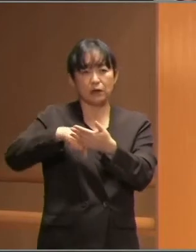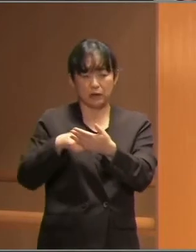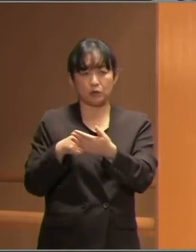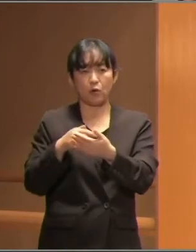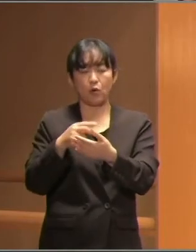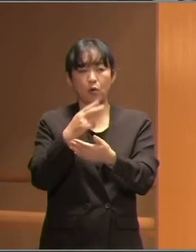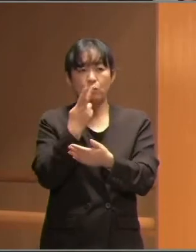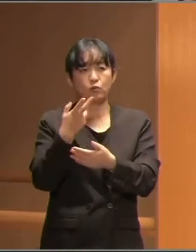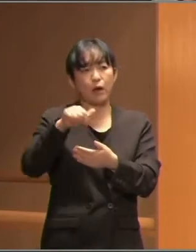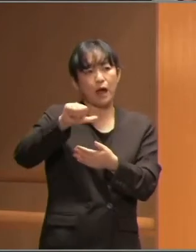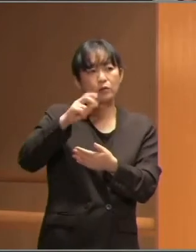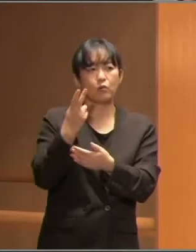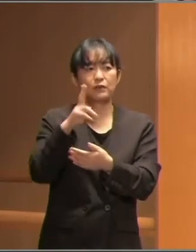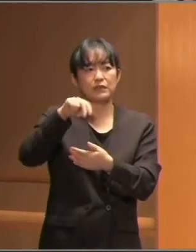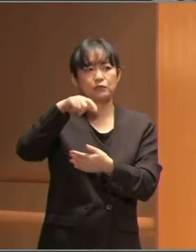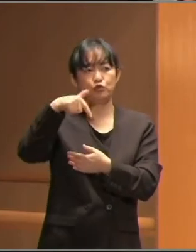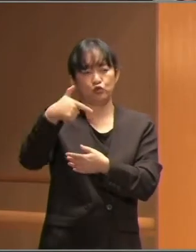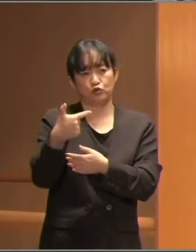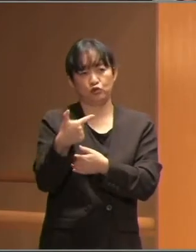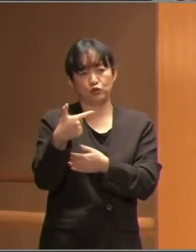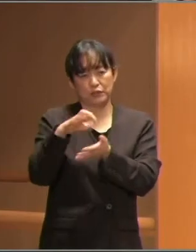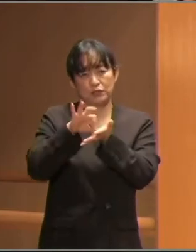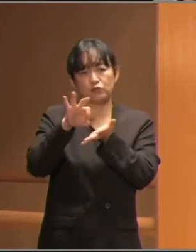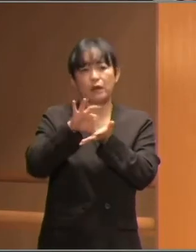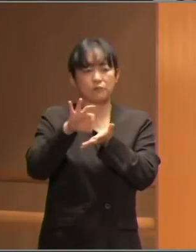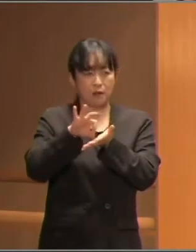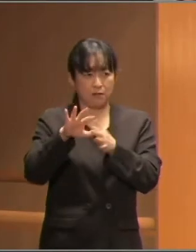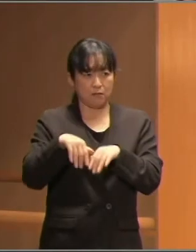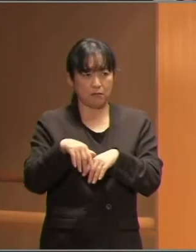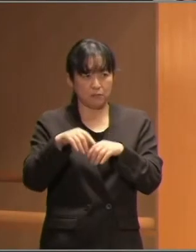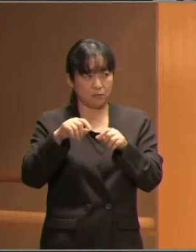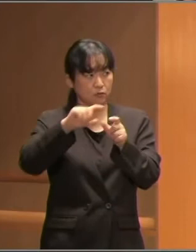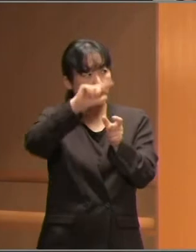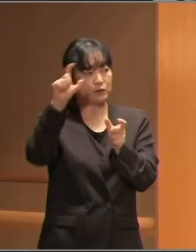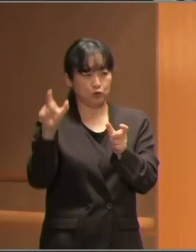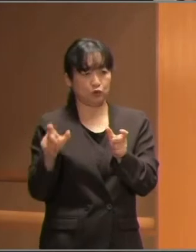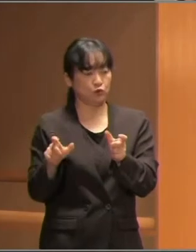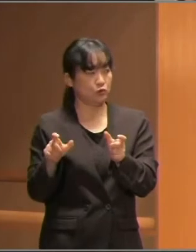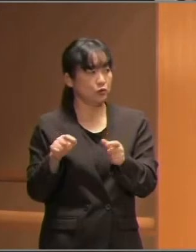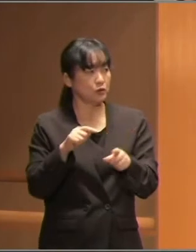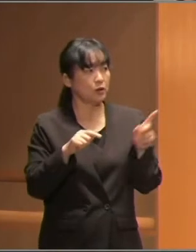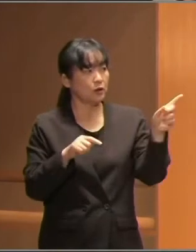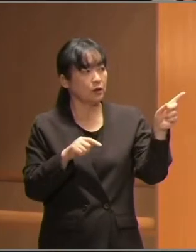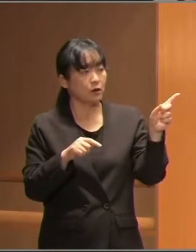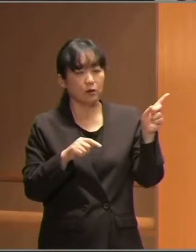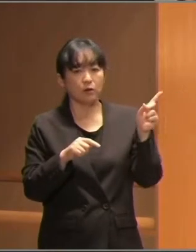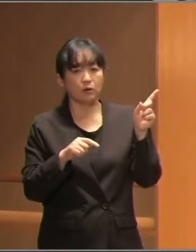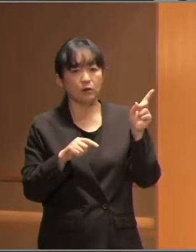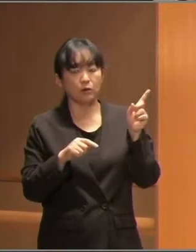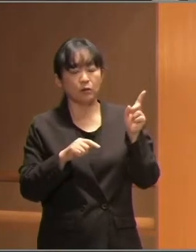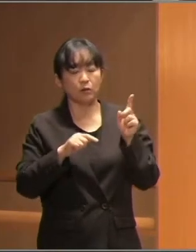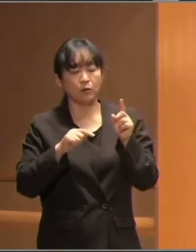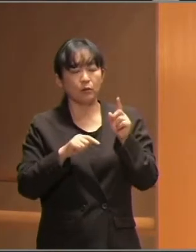was utilized for and applied for the crown model of Toyota, crown door trim.